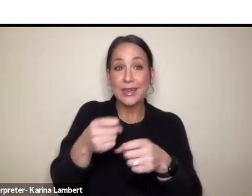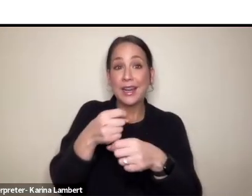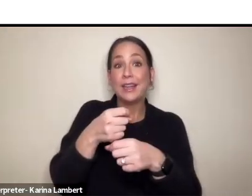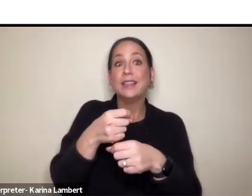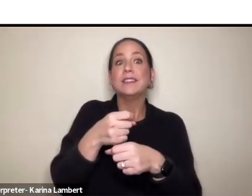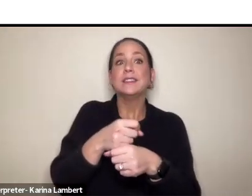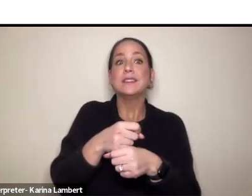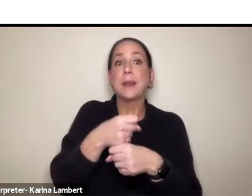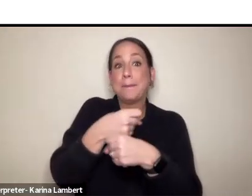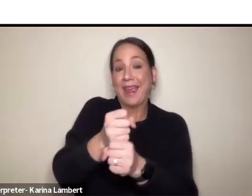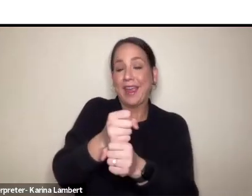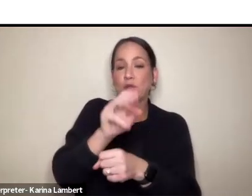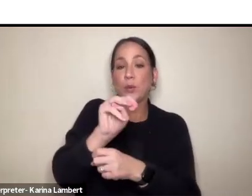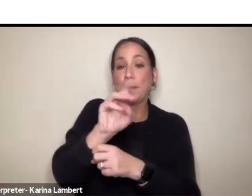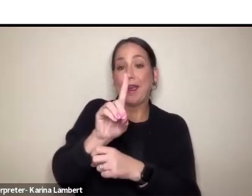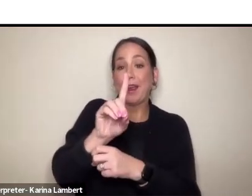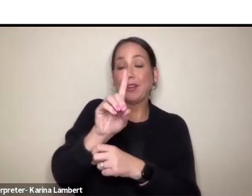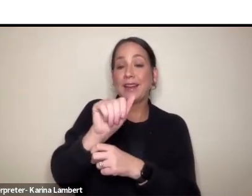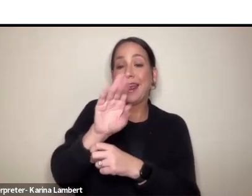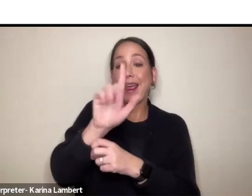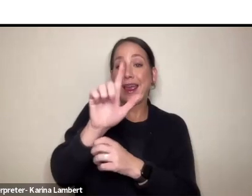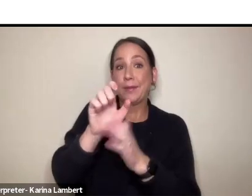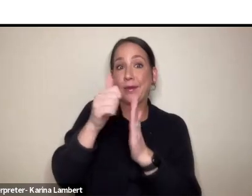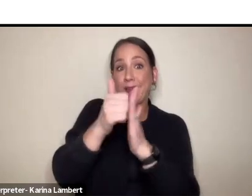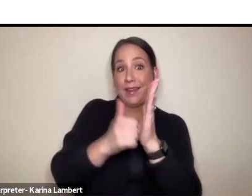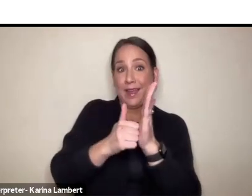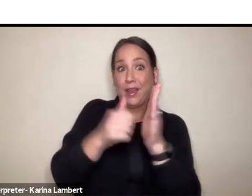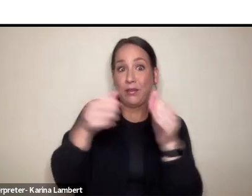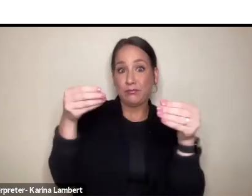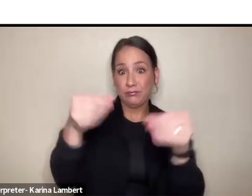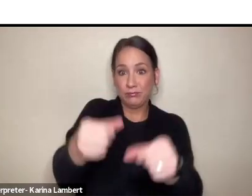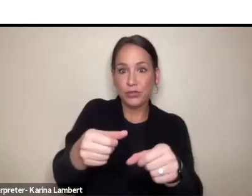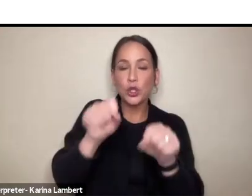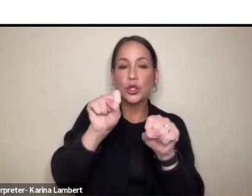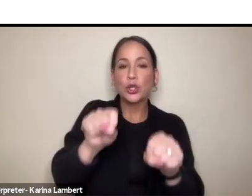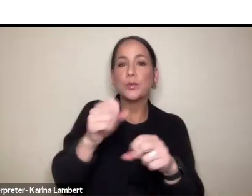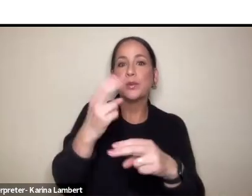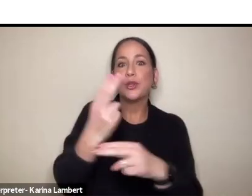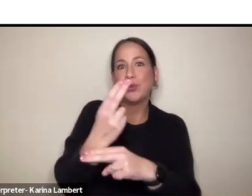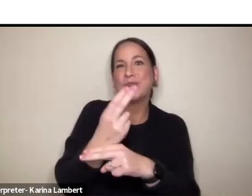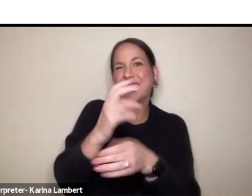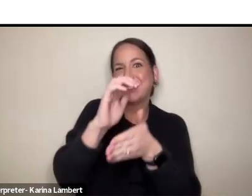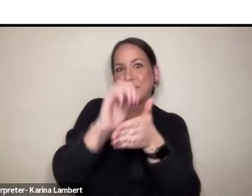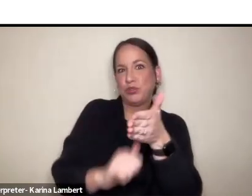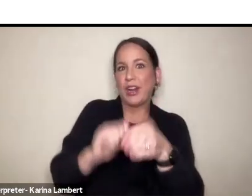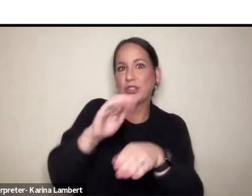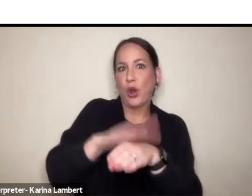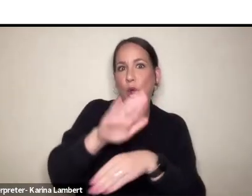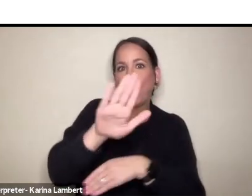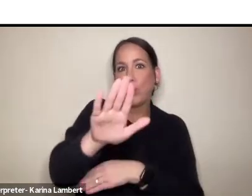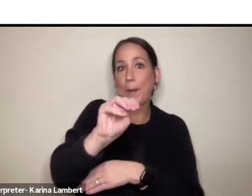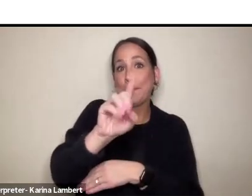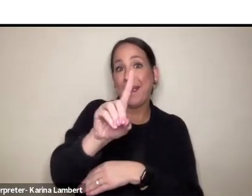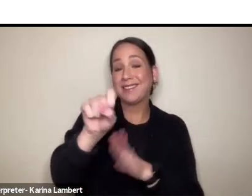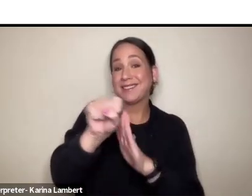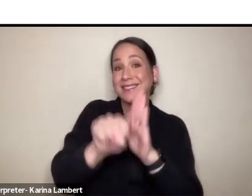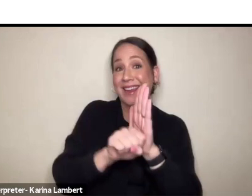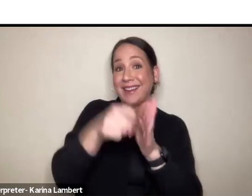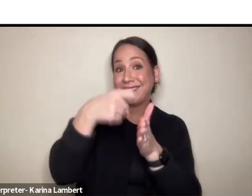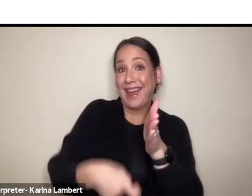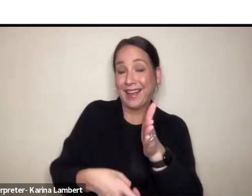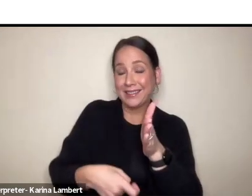account can be used as an income subtraction on your Maryland state taxes. So families who